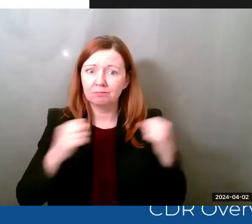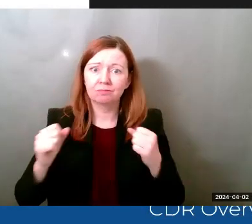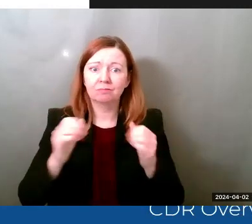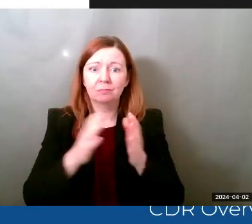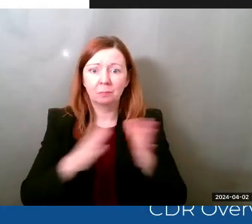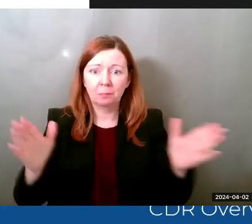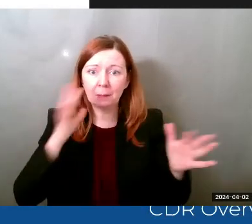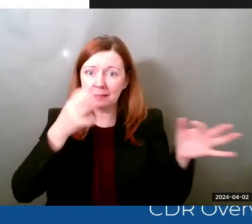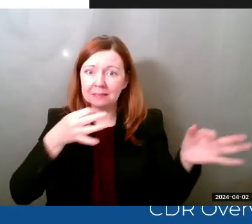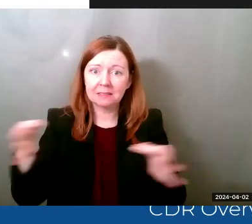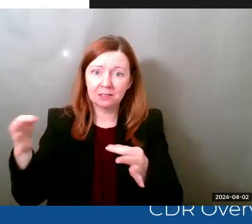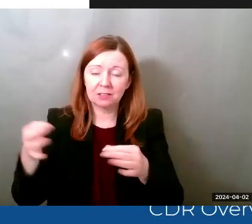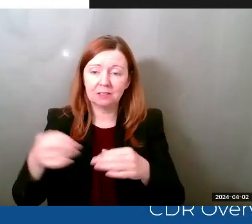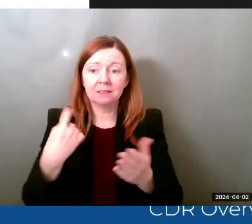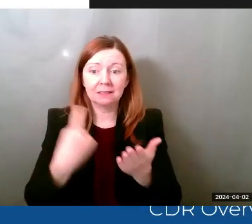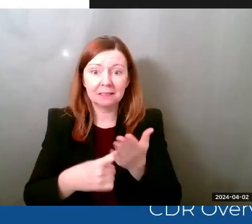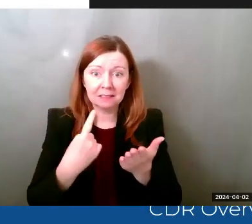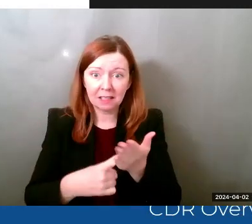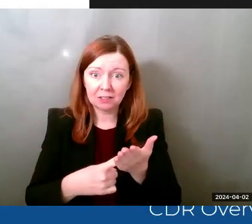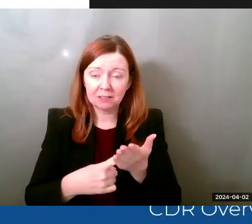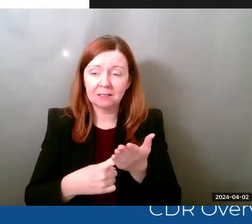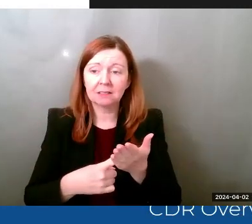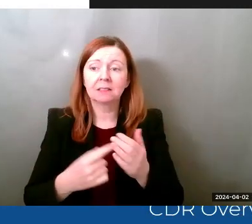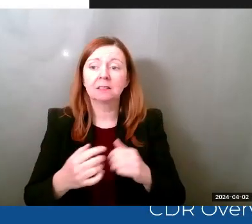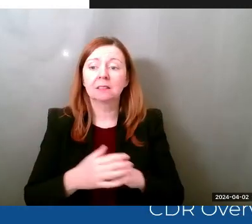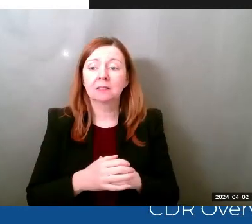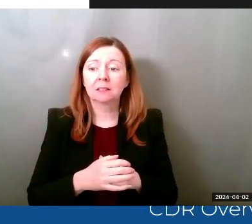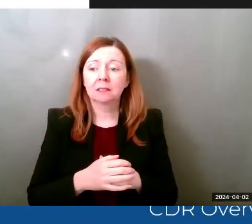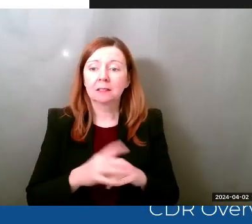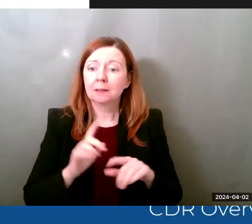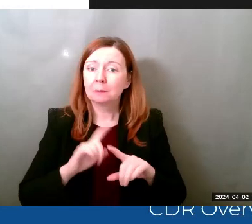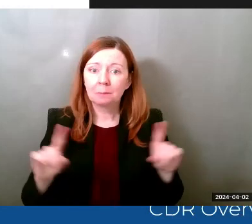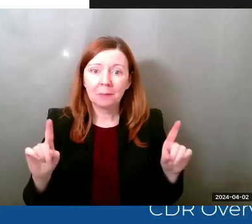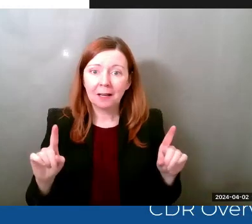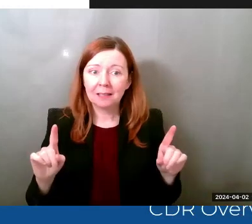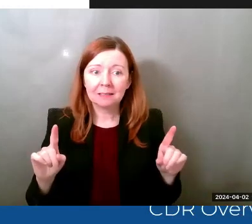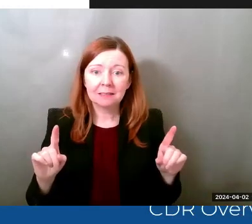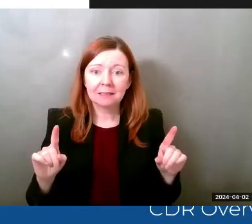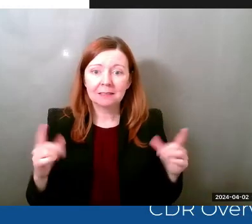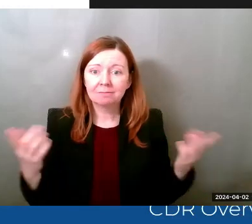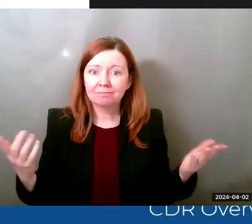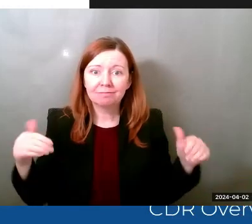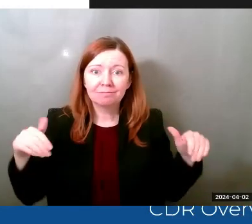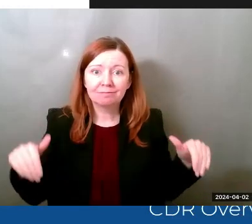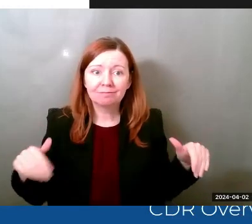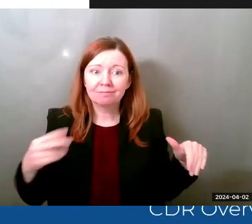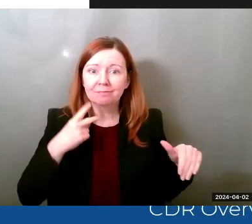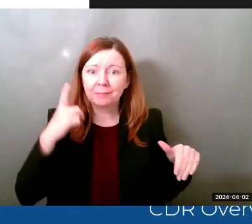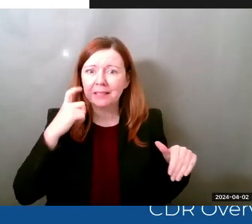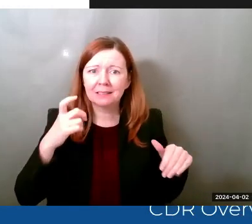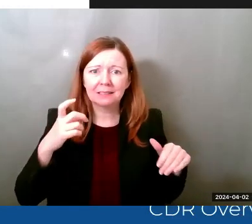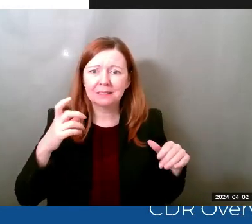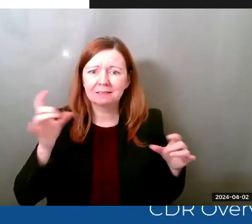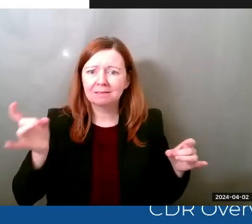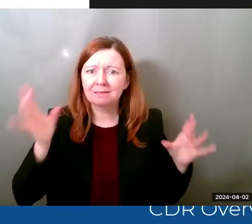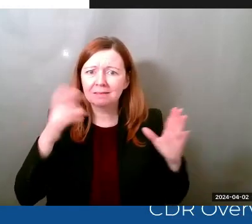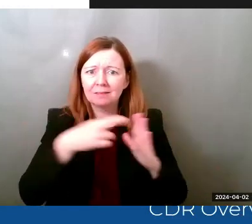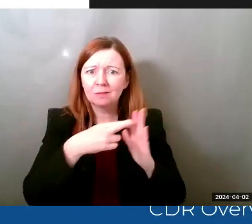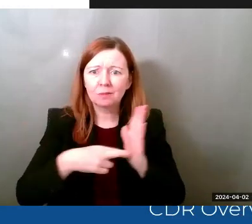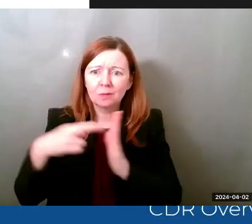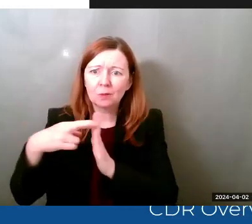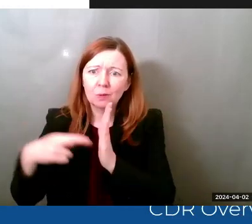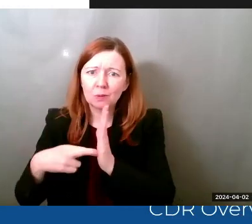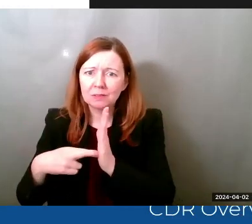public discussions, but they are hamstrung by bizarre rules